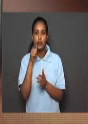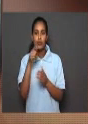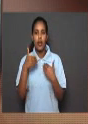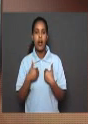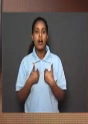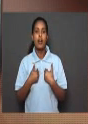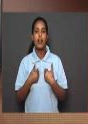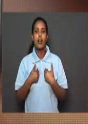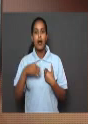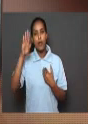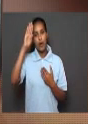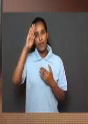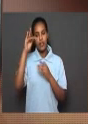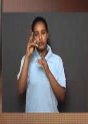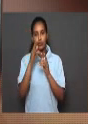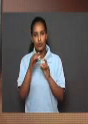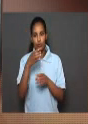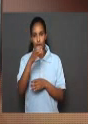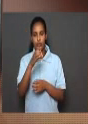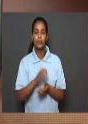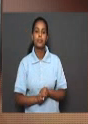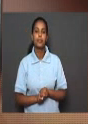have a buffered solution.